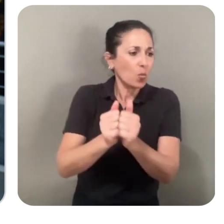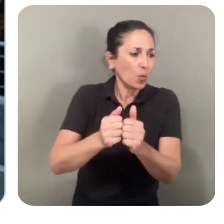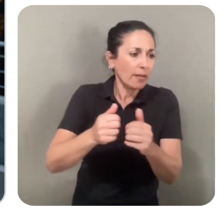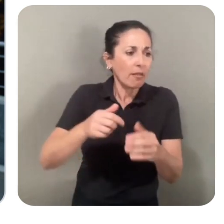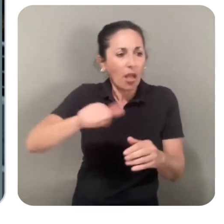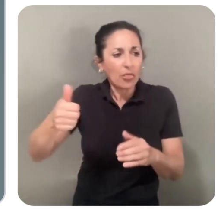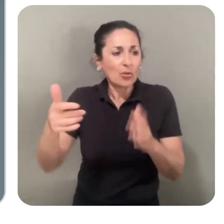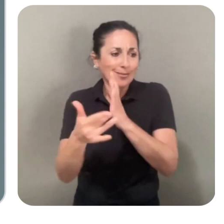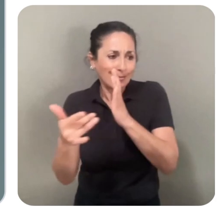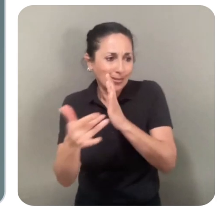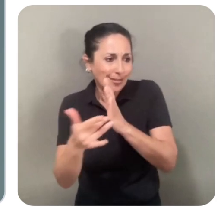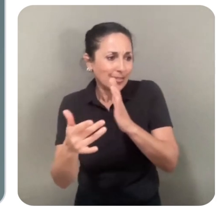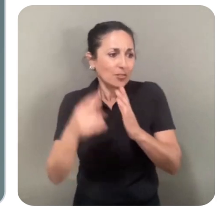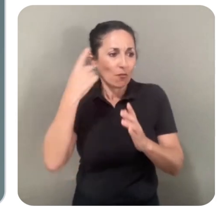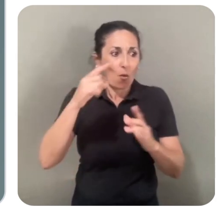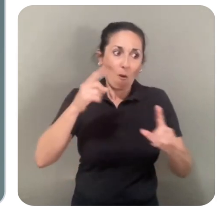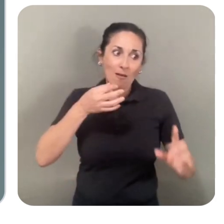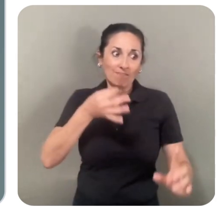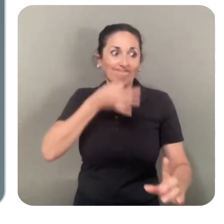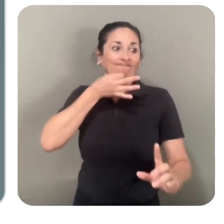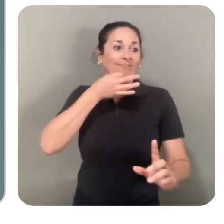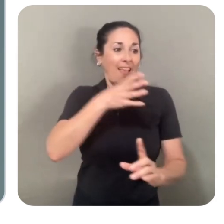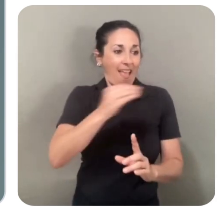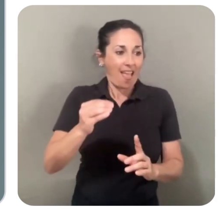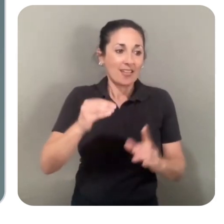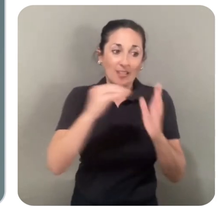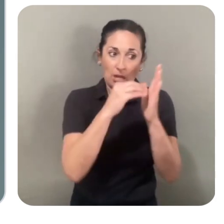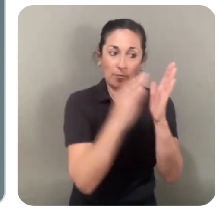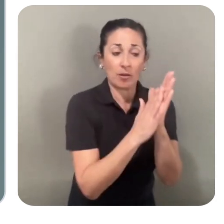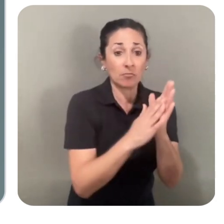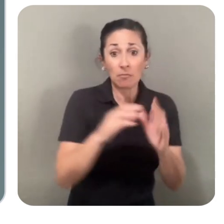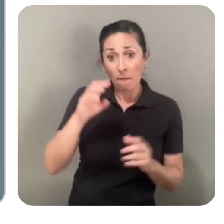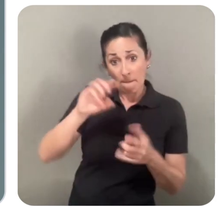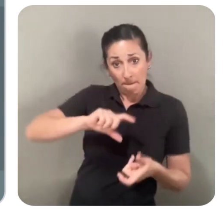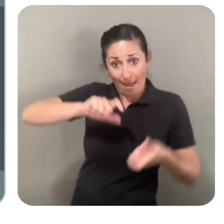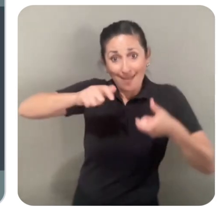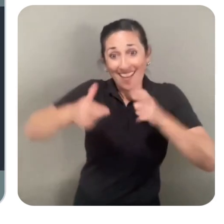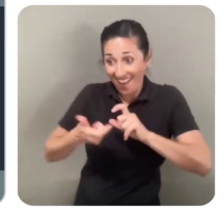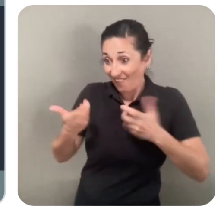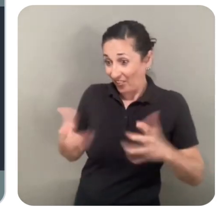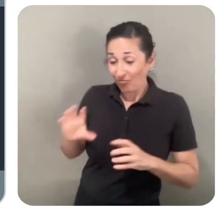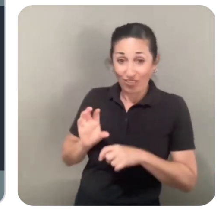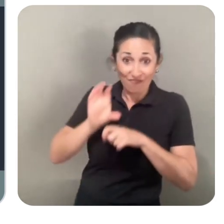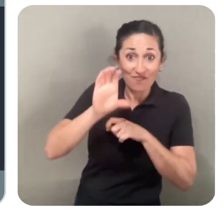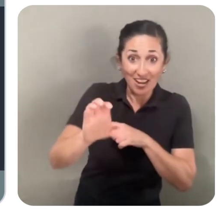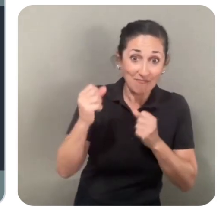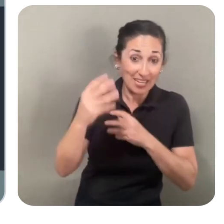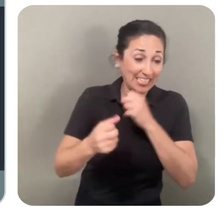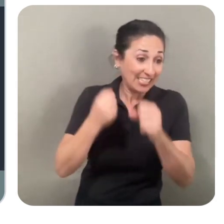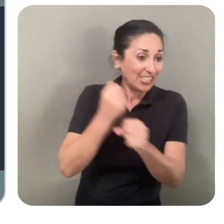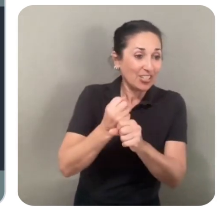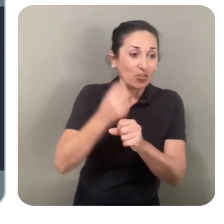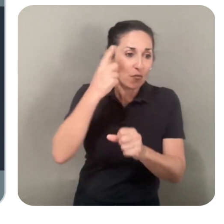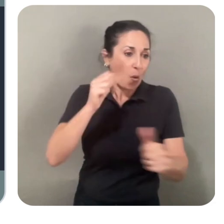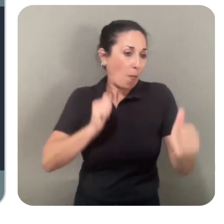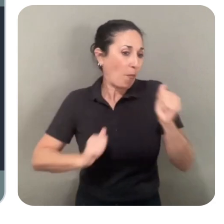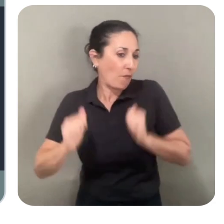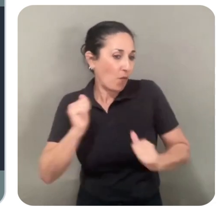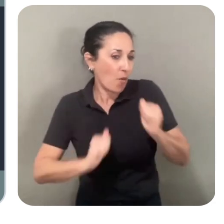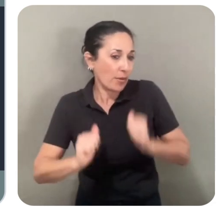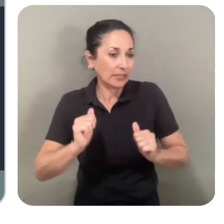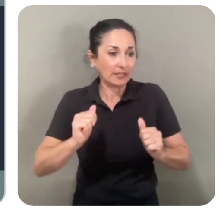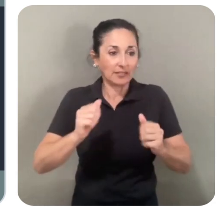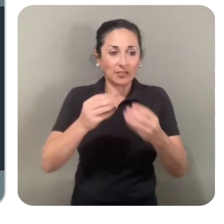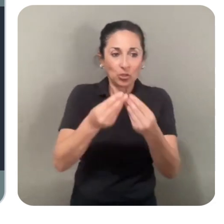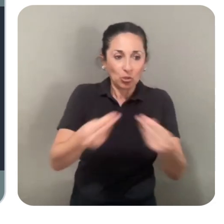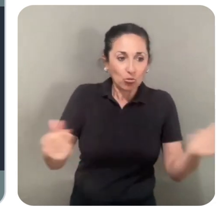documentation. Meta has invested heavily over the years in providing performance solutions for developers. Some of them, like